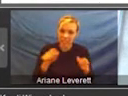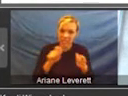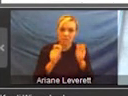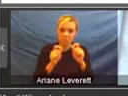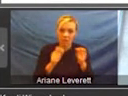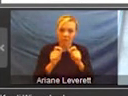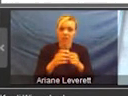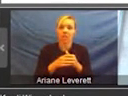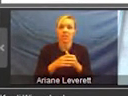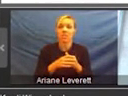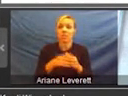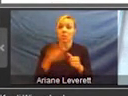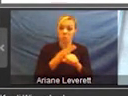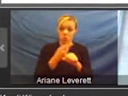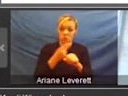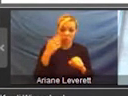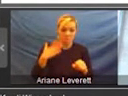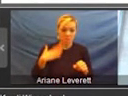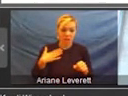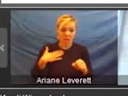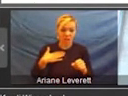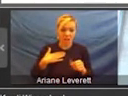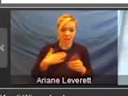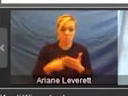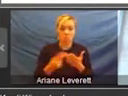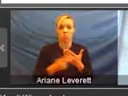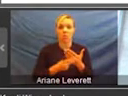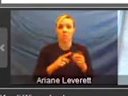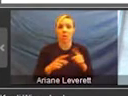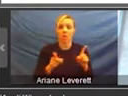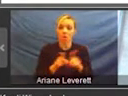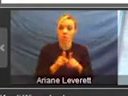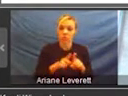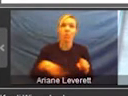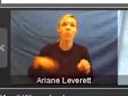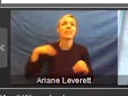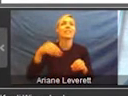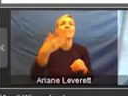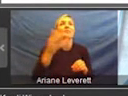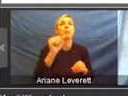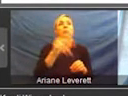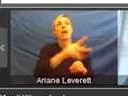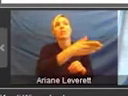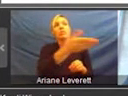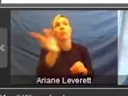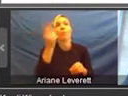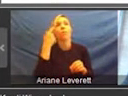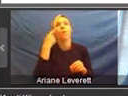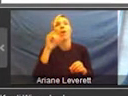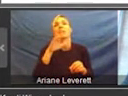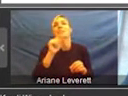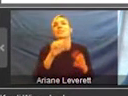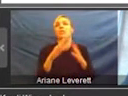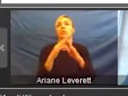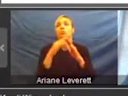use for your own programs, but also to give back to that continuous ICT learning community, in order